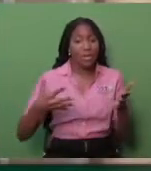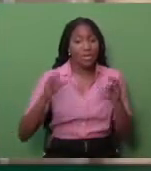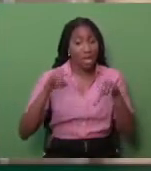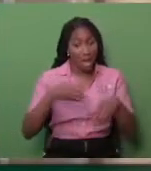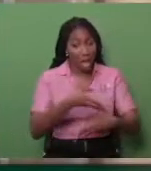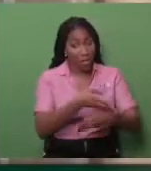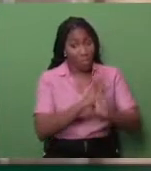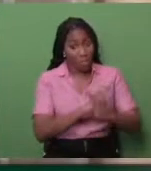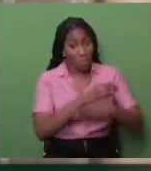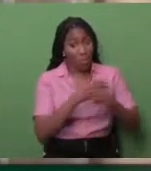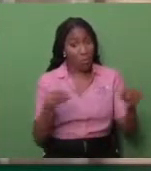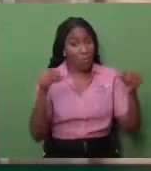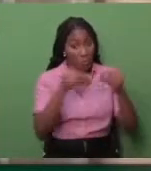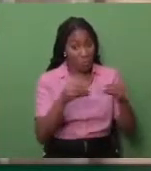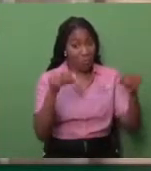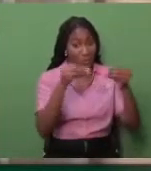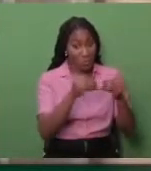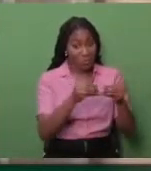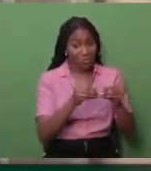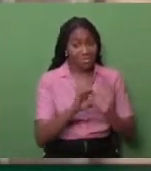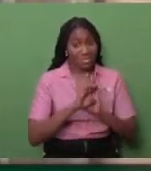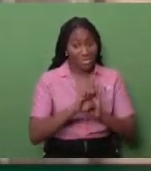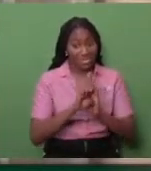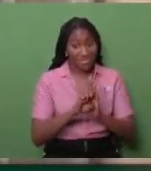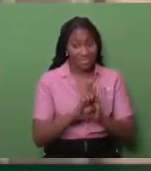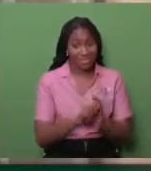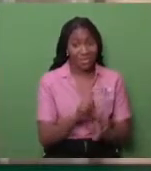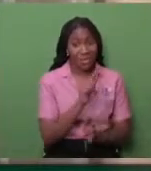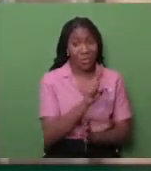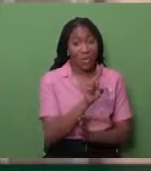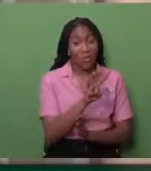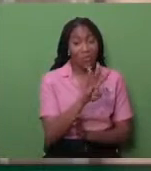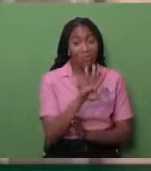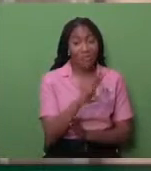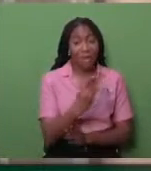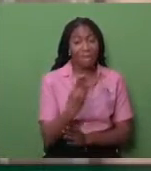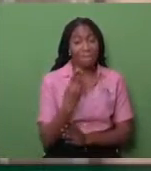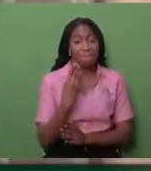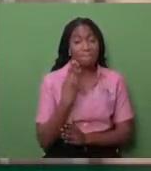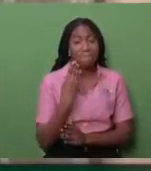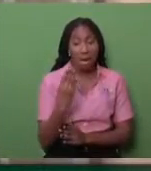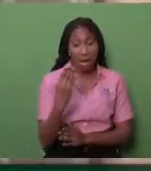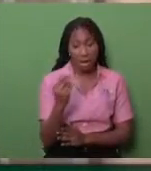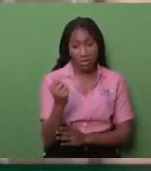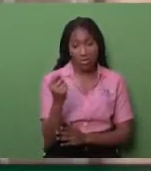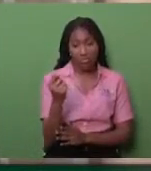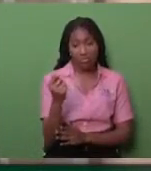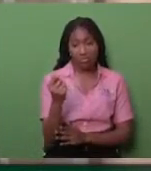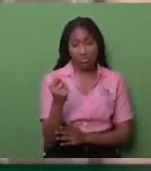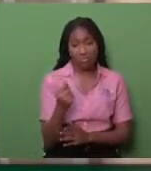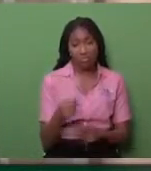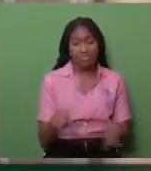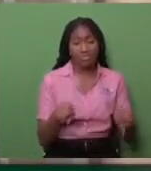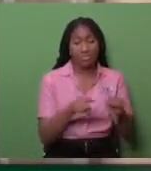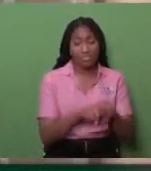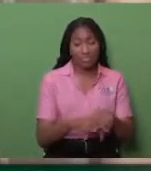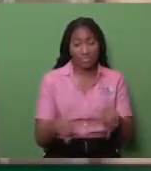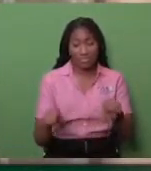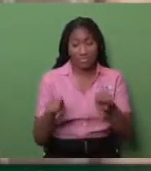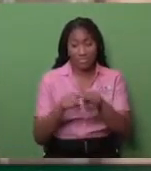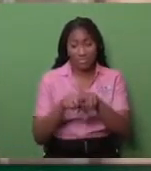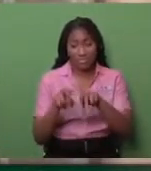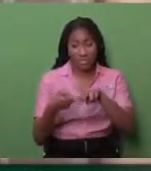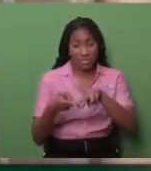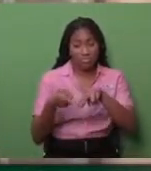three statutes at $145 billion. He increased also the